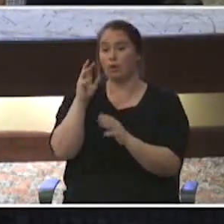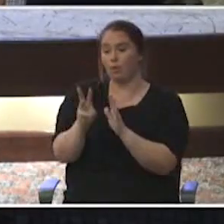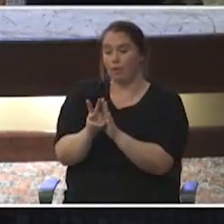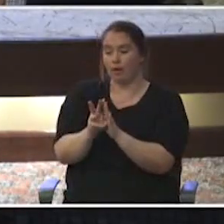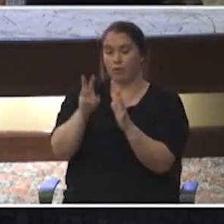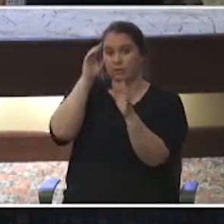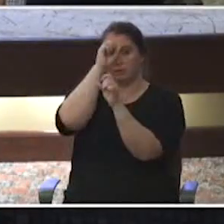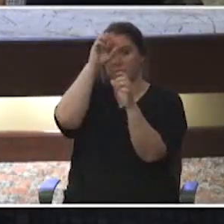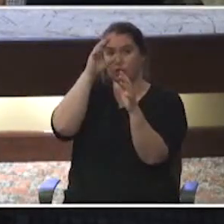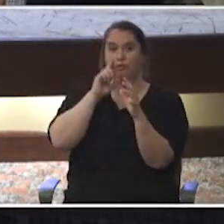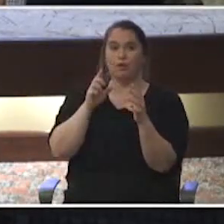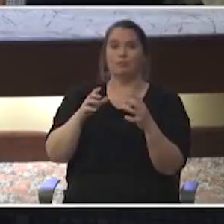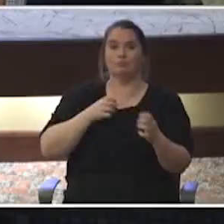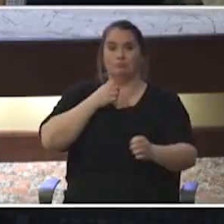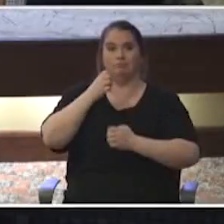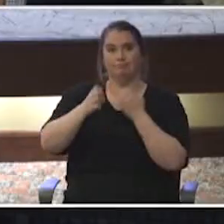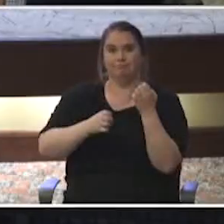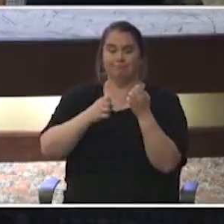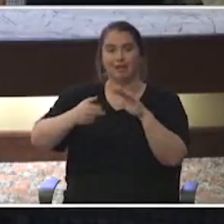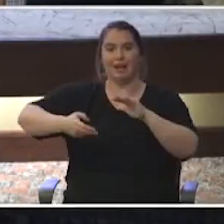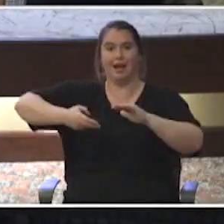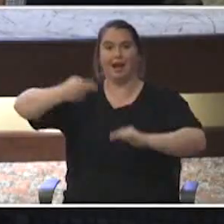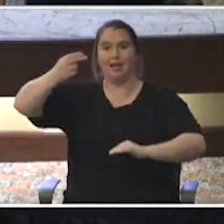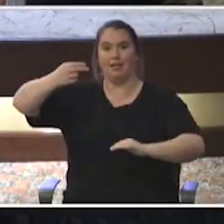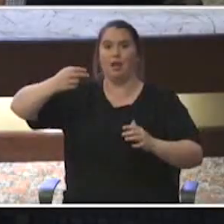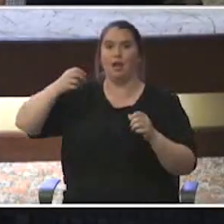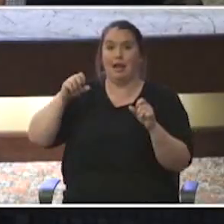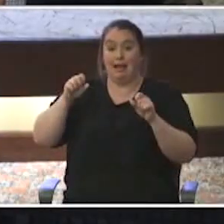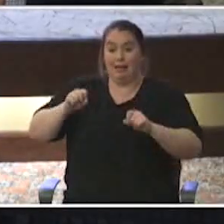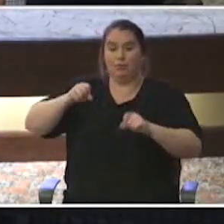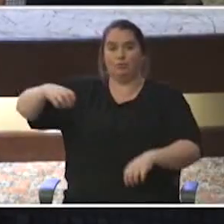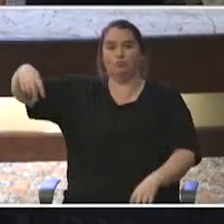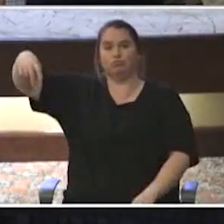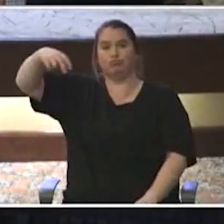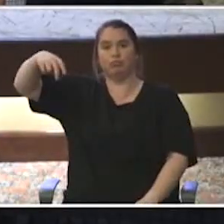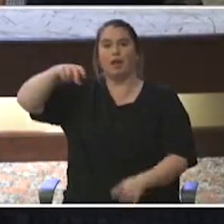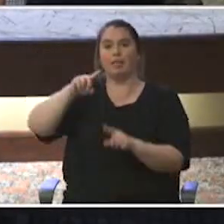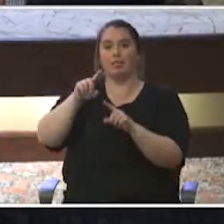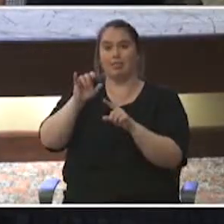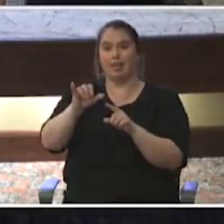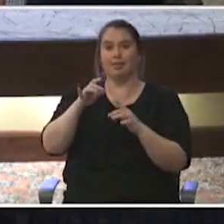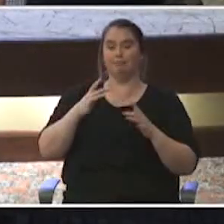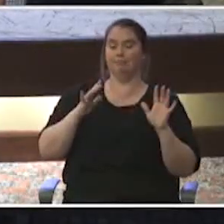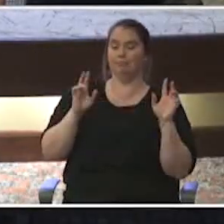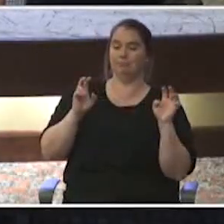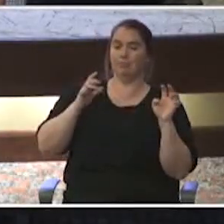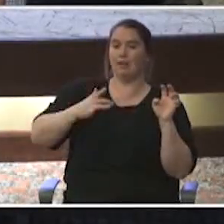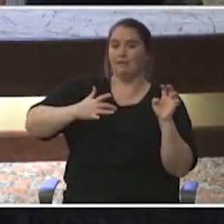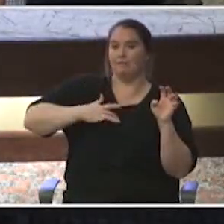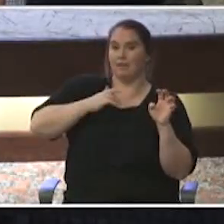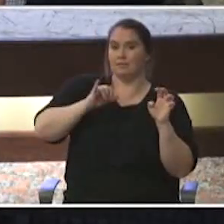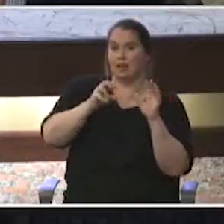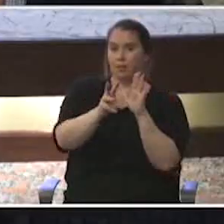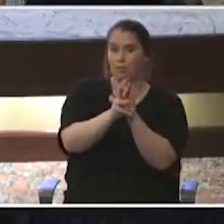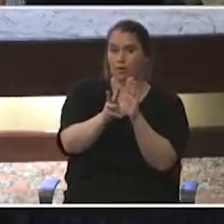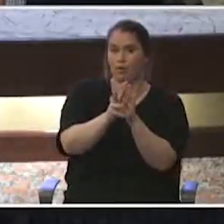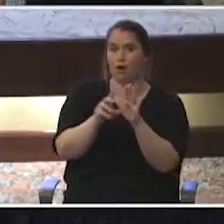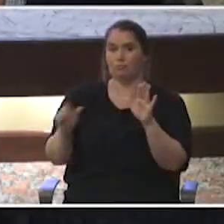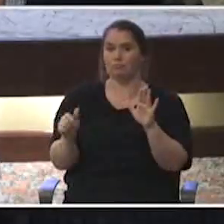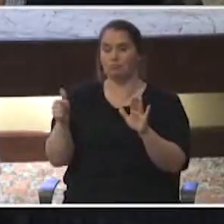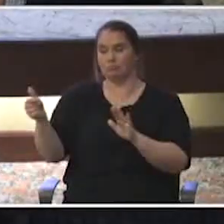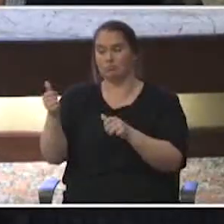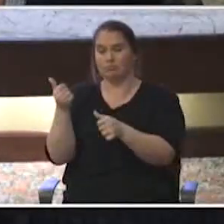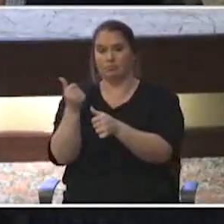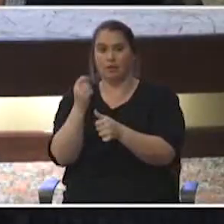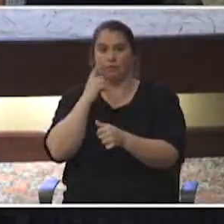an energetic and highly walkable downtown that feels like Waco. And with that, I'll turn the presentation over to Assistant Director Laura